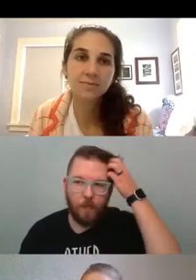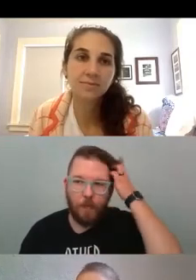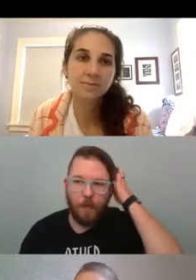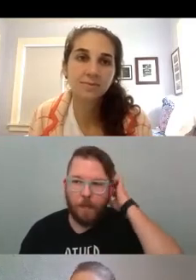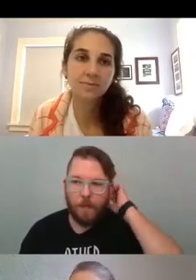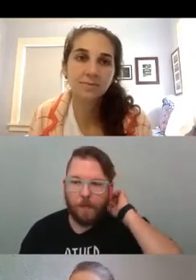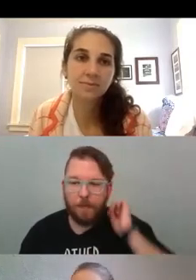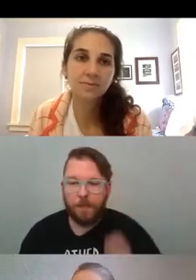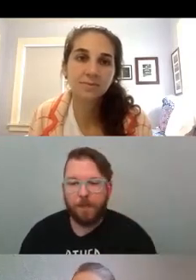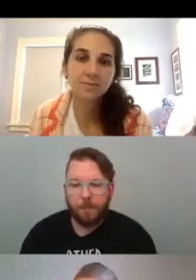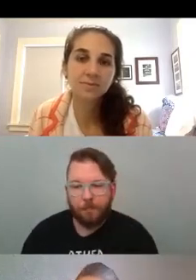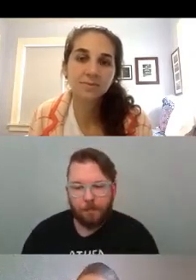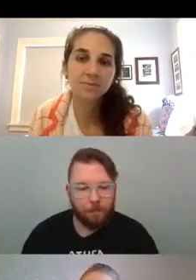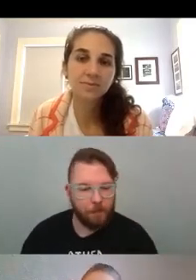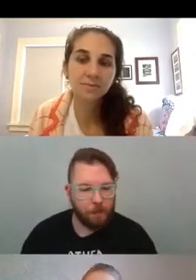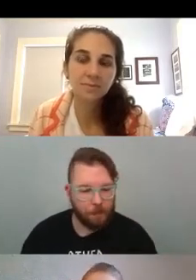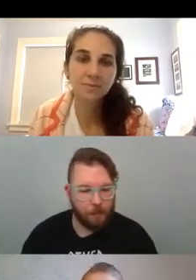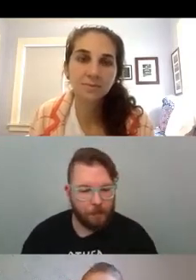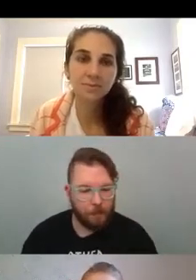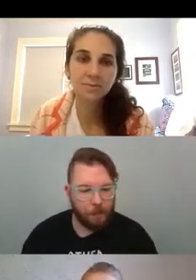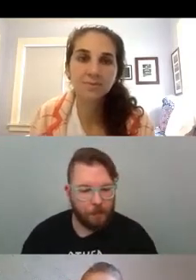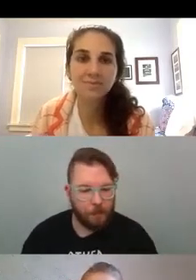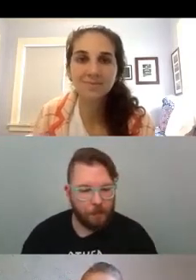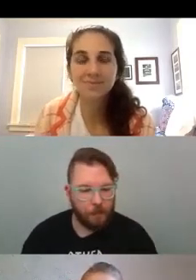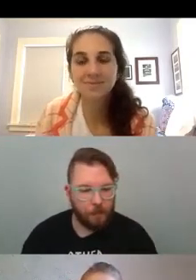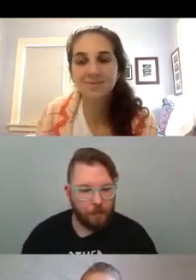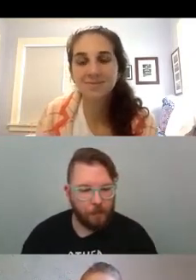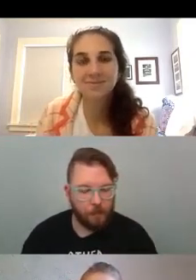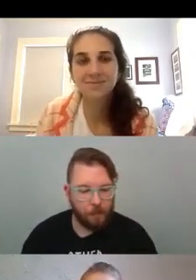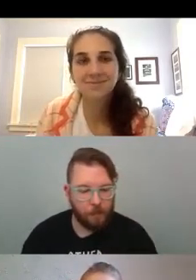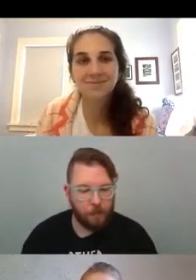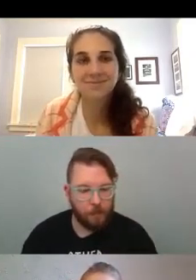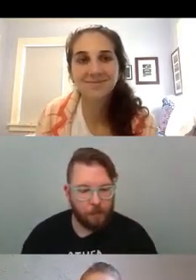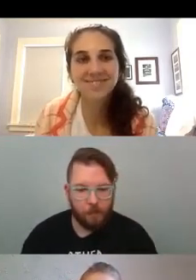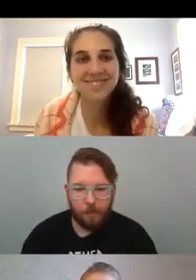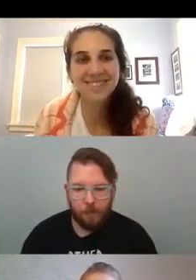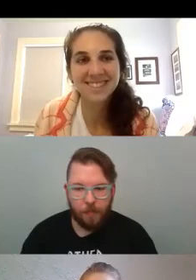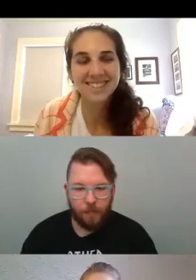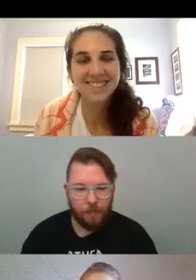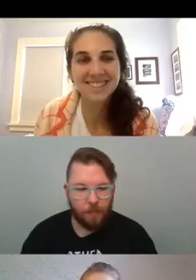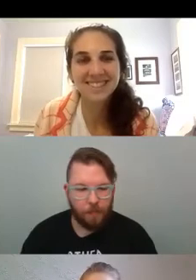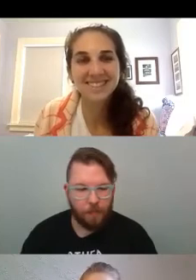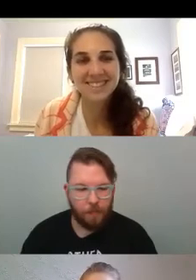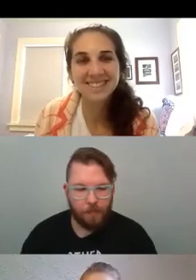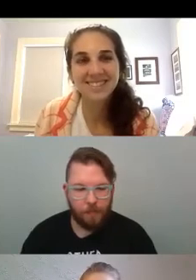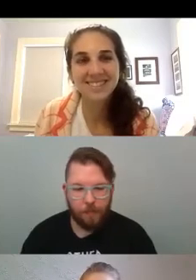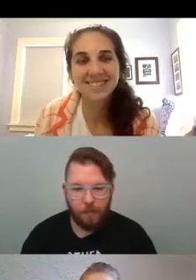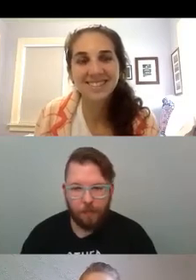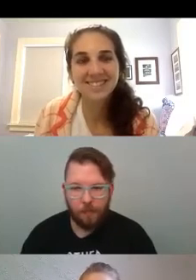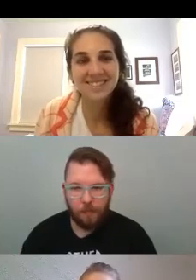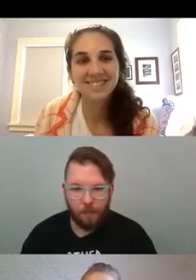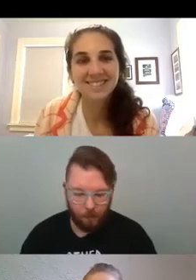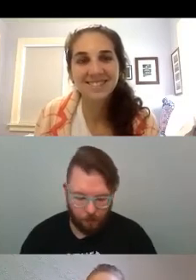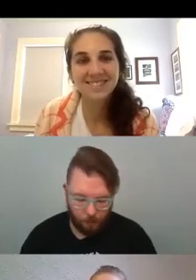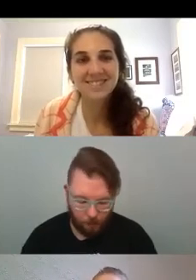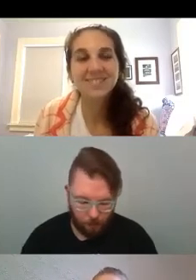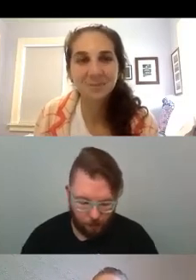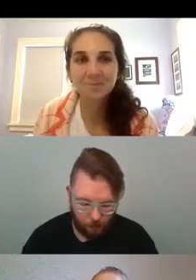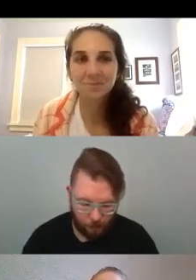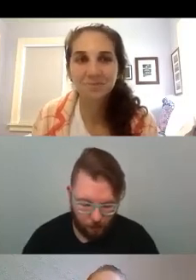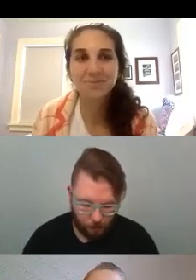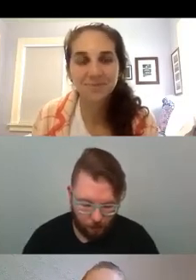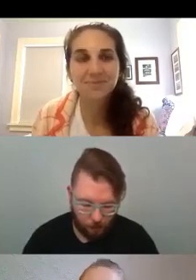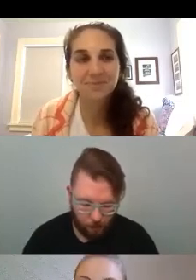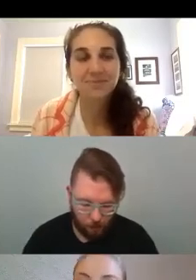remaining time for any questions or dialogue. And I don't want to speak for my colleagues, but I'm also happy to share my email